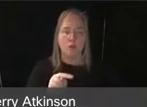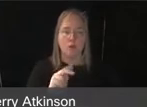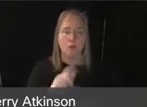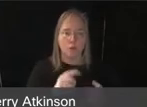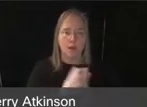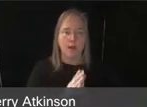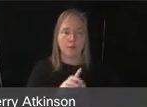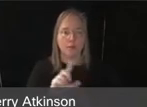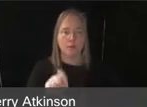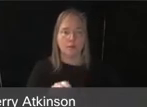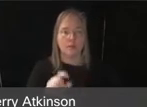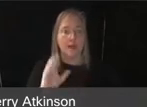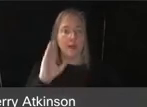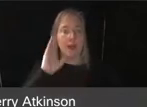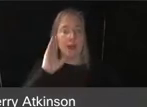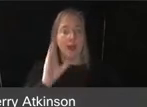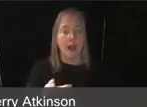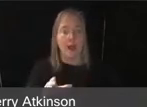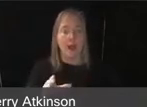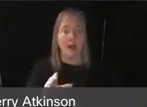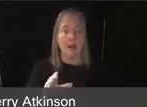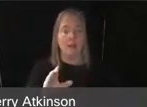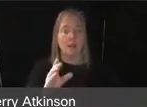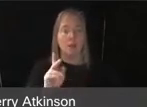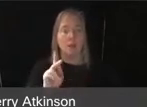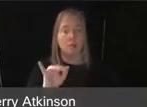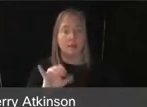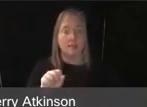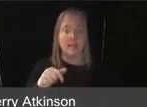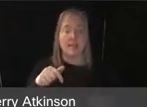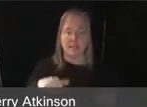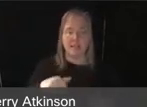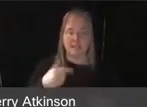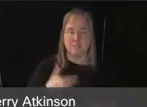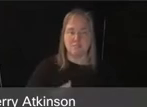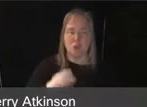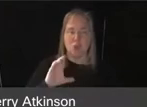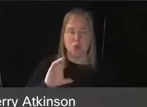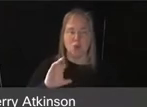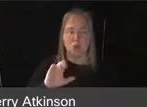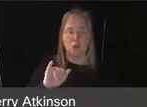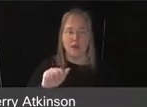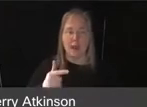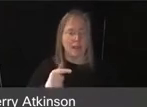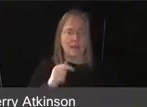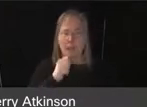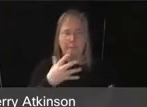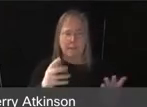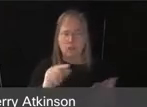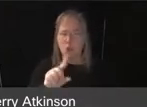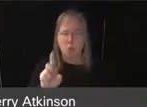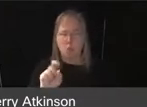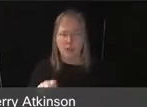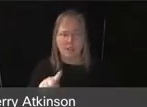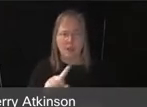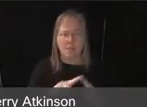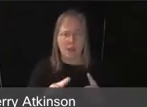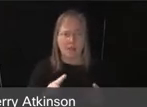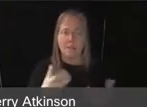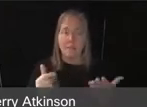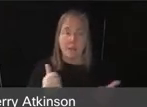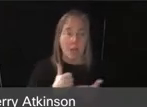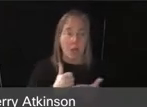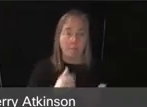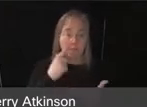Yeah. Hey, Chris. This is Craig. Hey, Craig. Hi. It's not so much a question, but it might be helpful for the